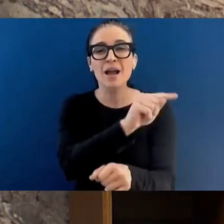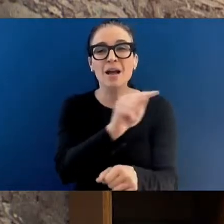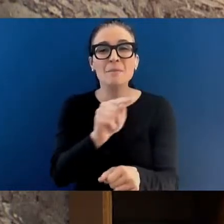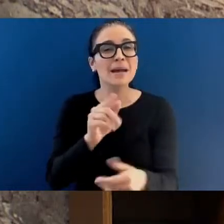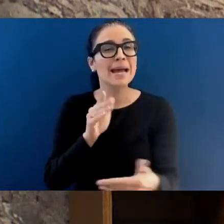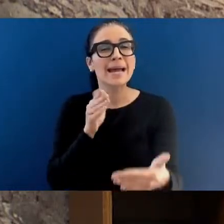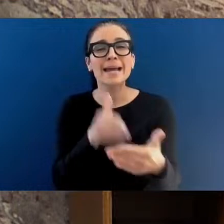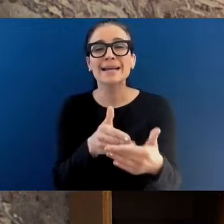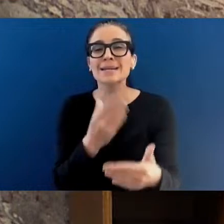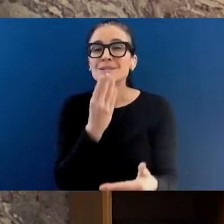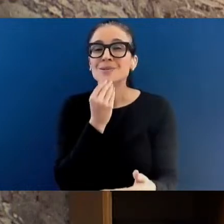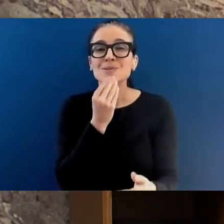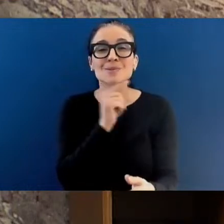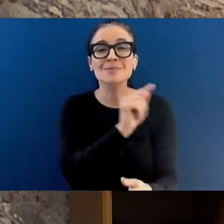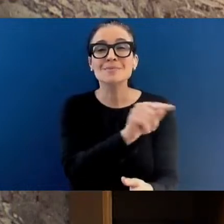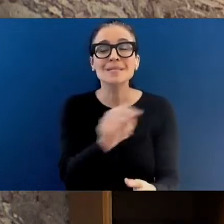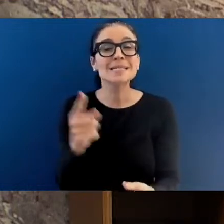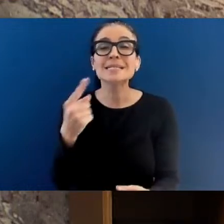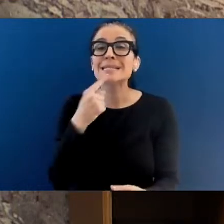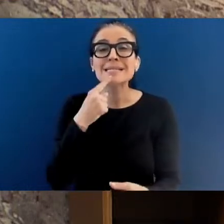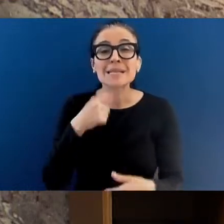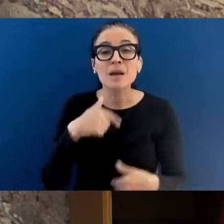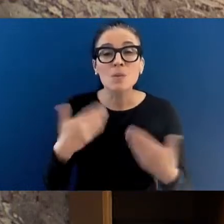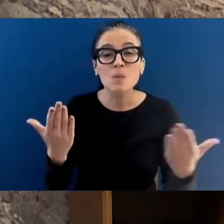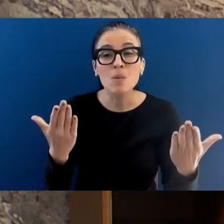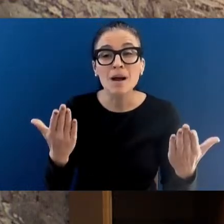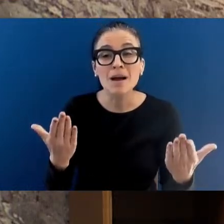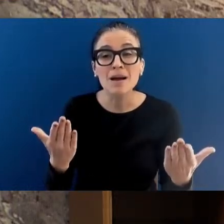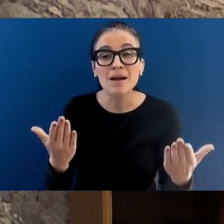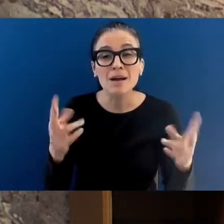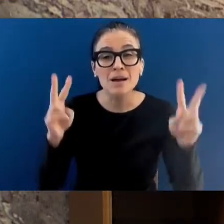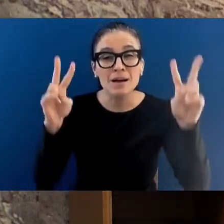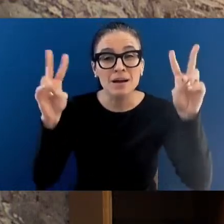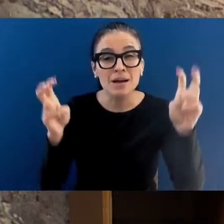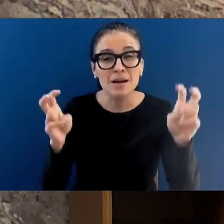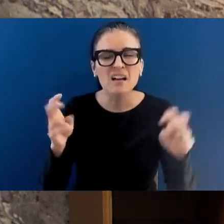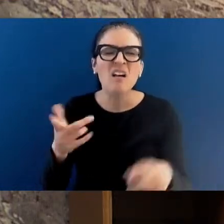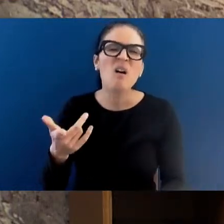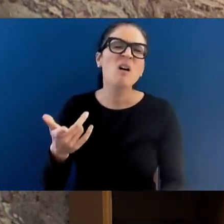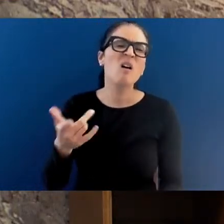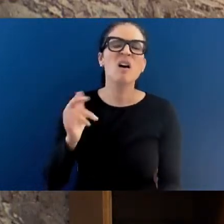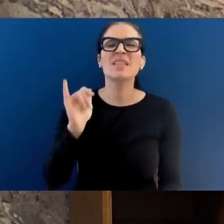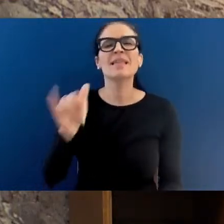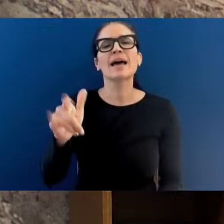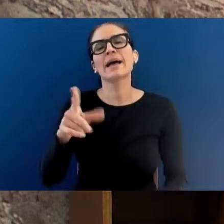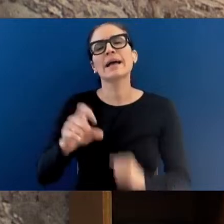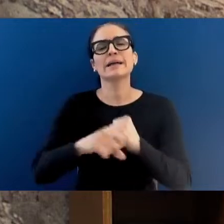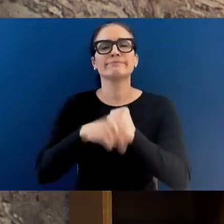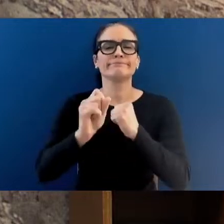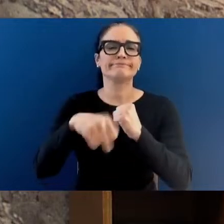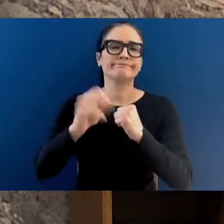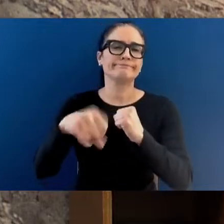that anti-Semitism on campuses is inflated and unfounded.